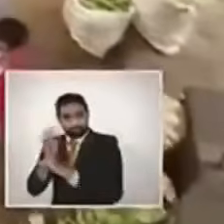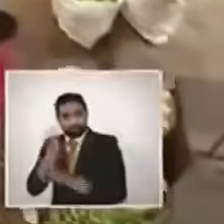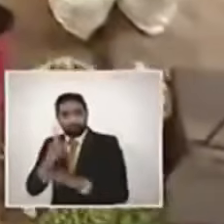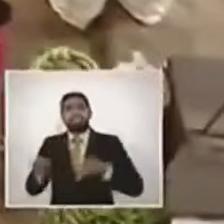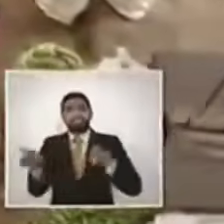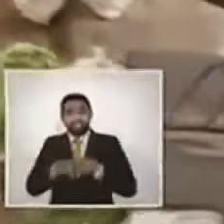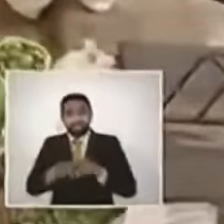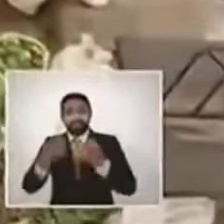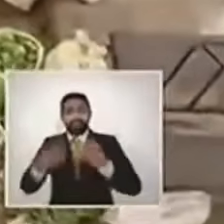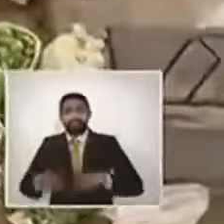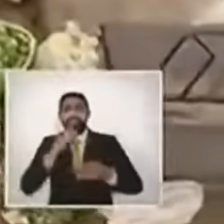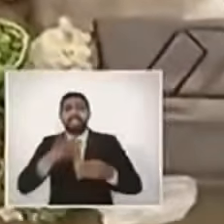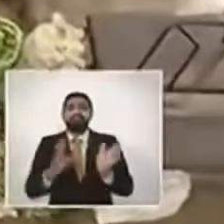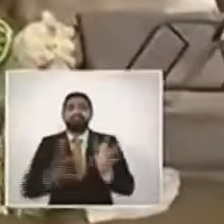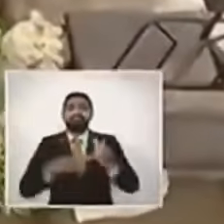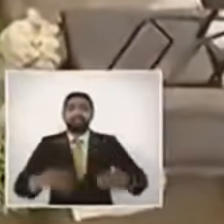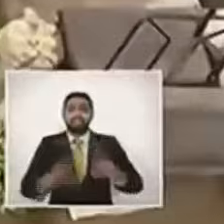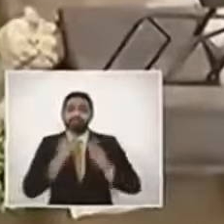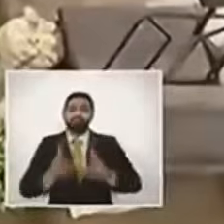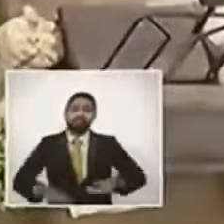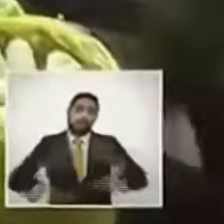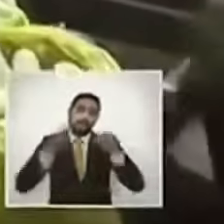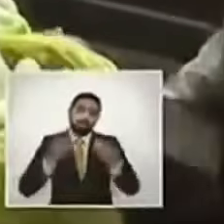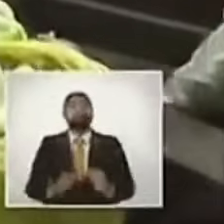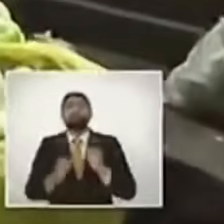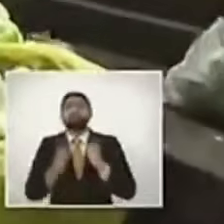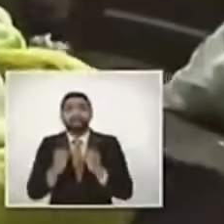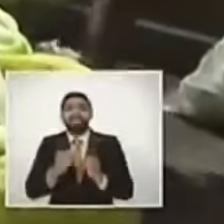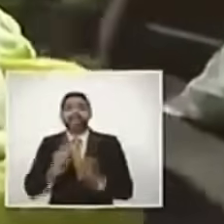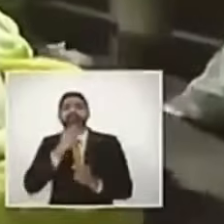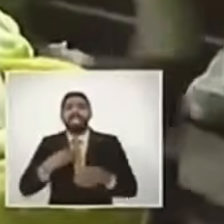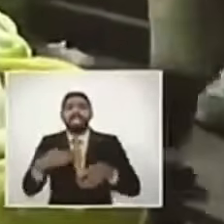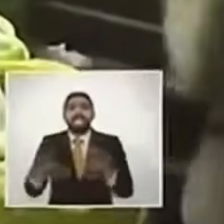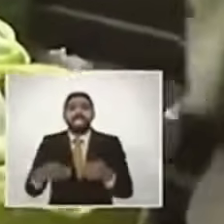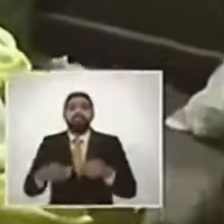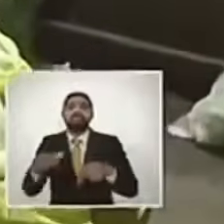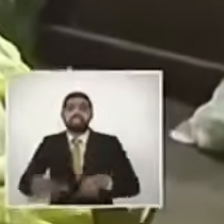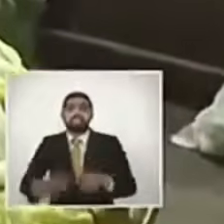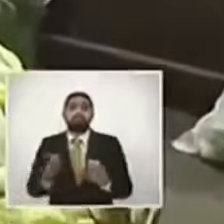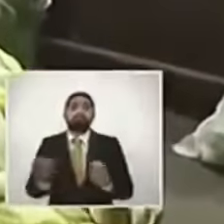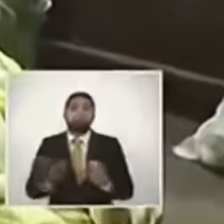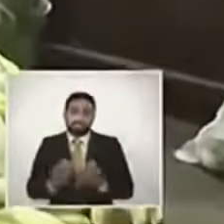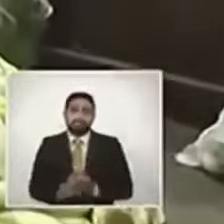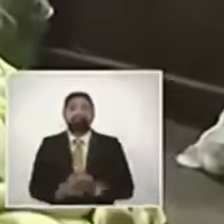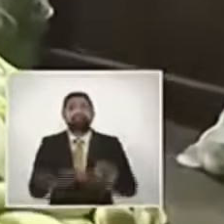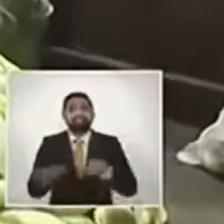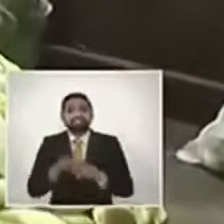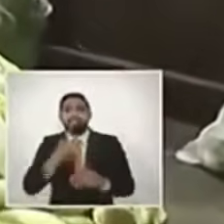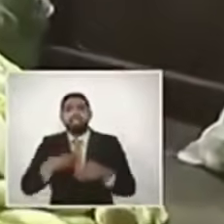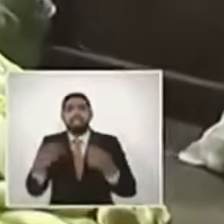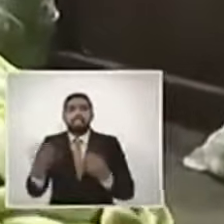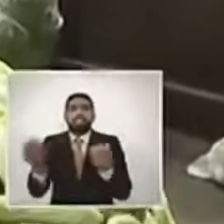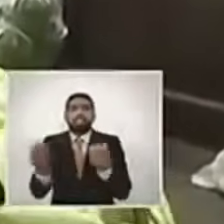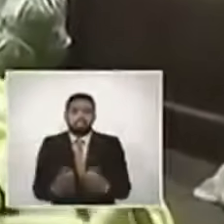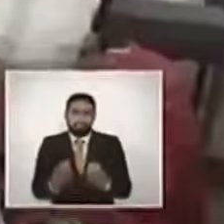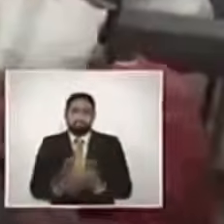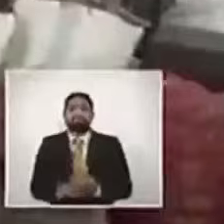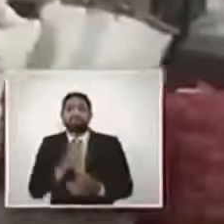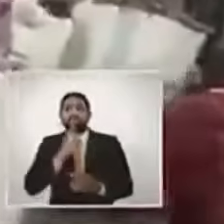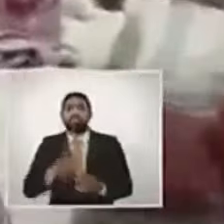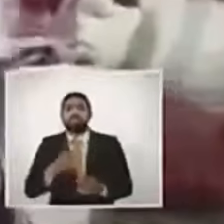across the country has reduced drastically. Only limited stocks of vegetables were brought to the new Manning Market complex in